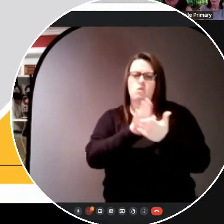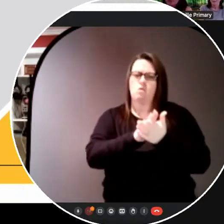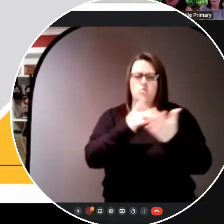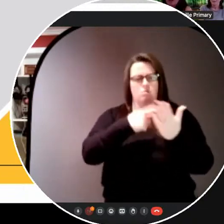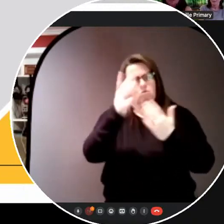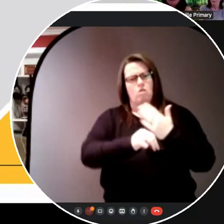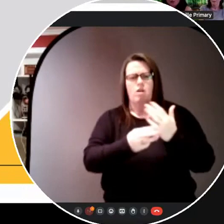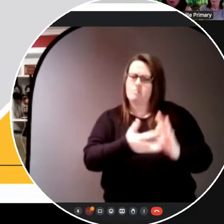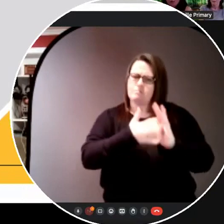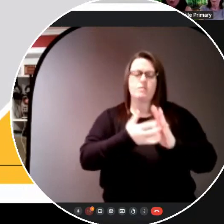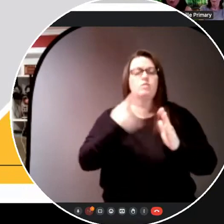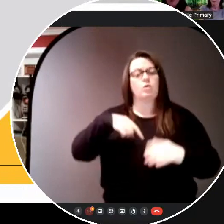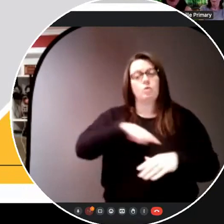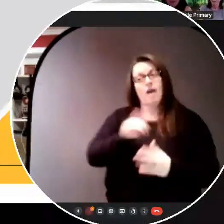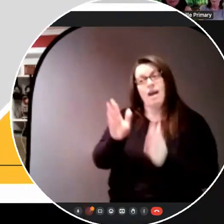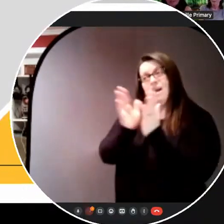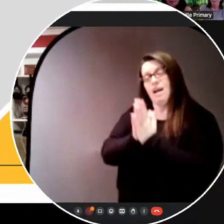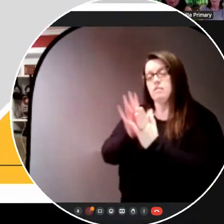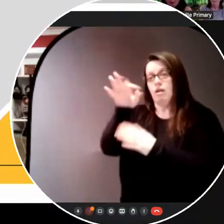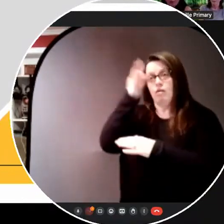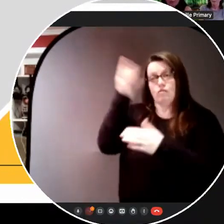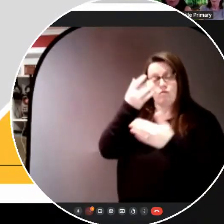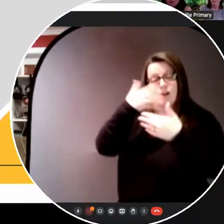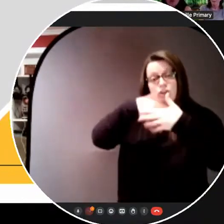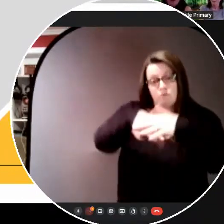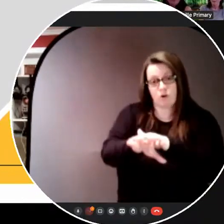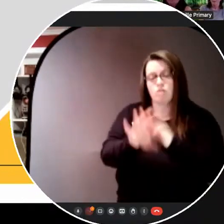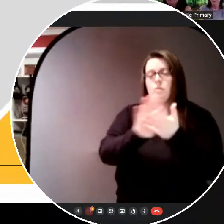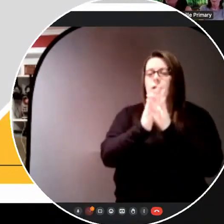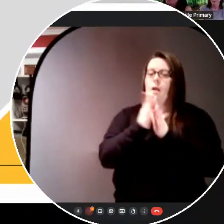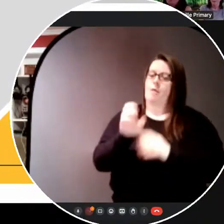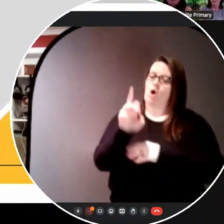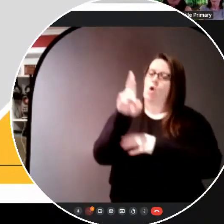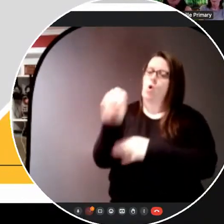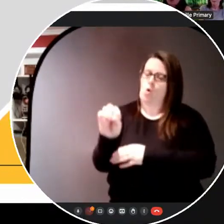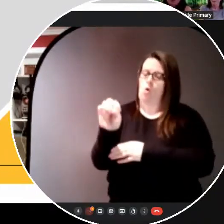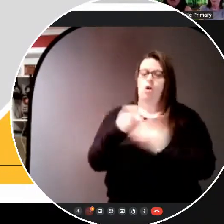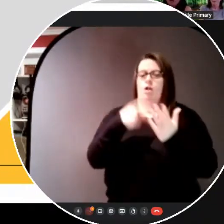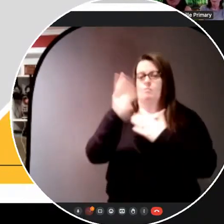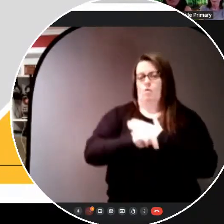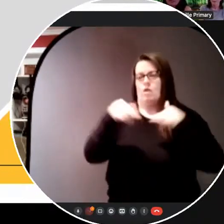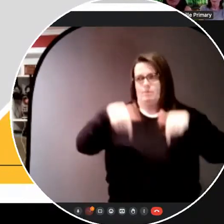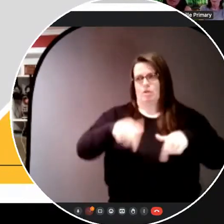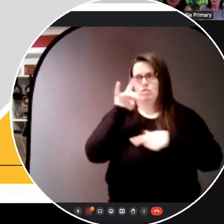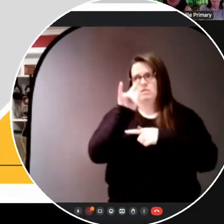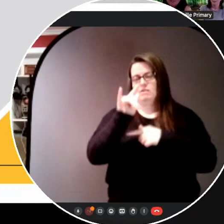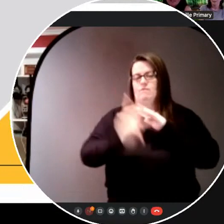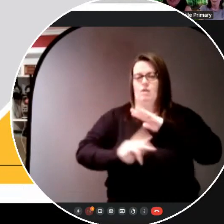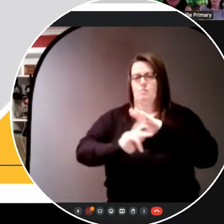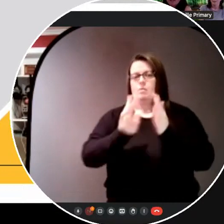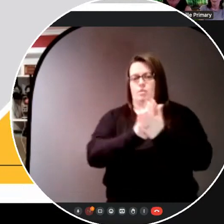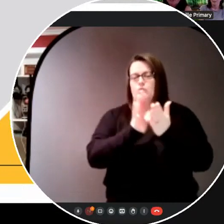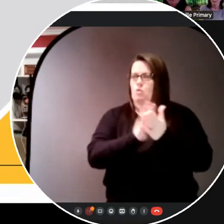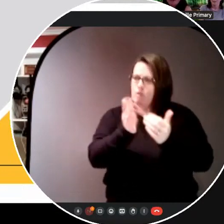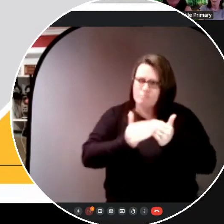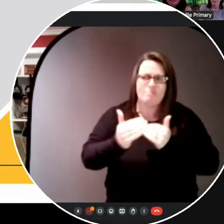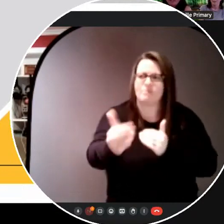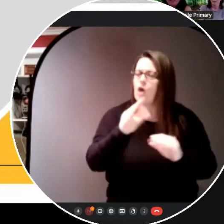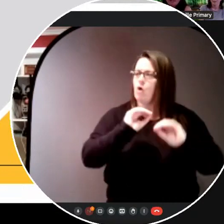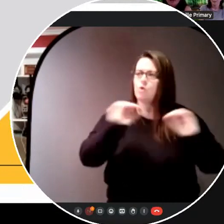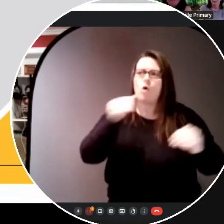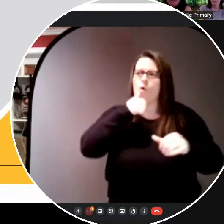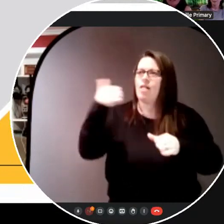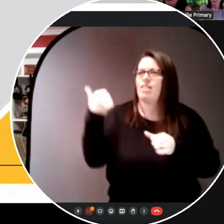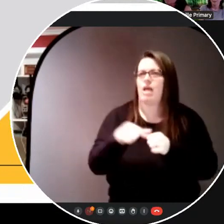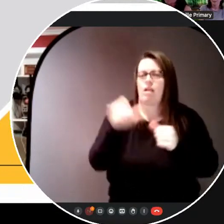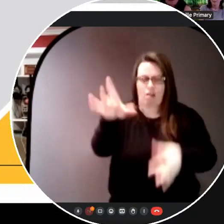be considered as a core program at Stephenville Primary School, and that we no longer receive letters that say that it's going to be